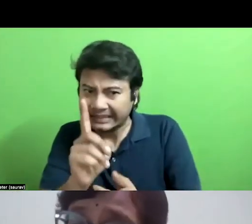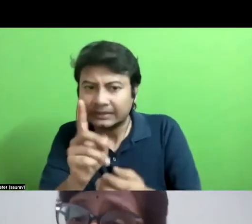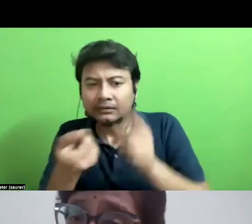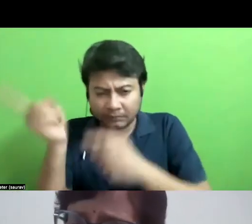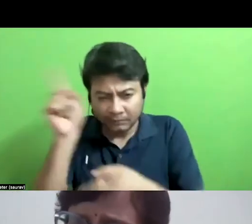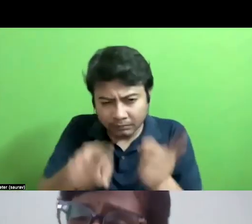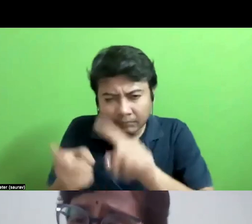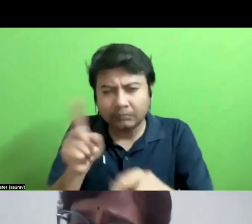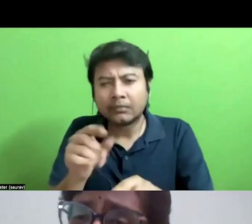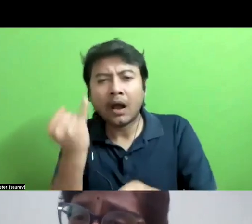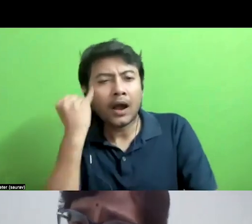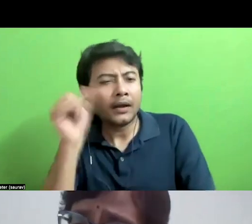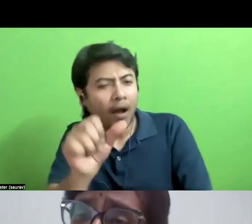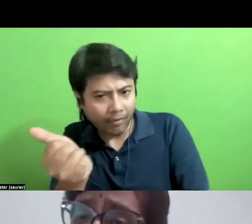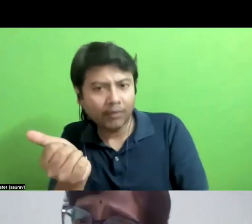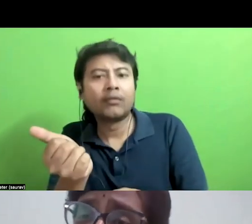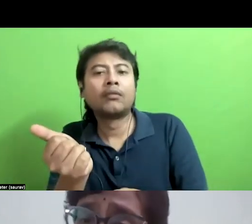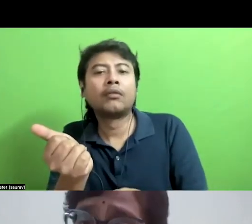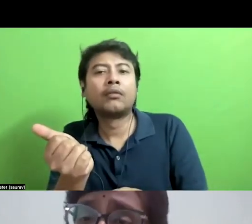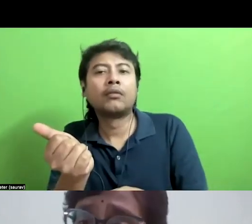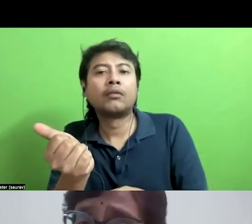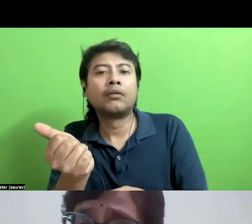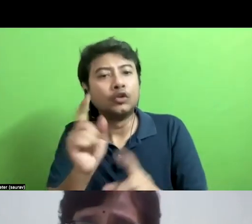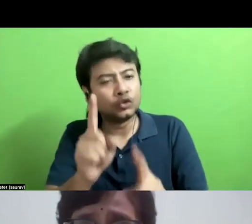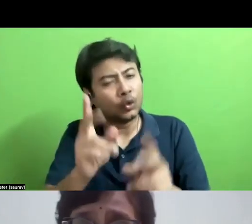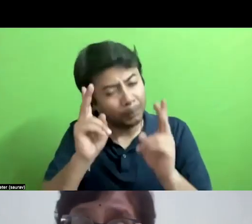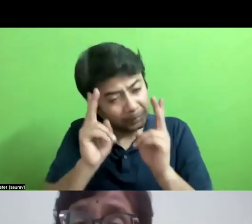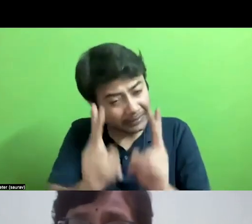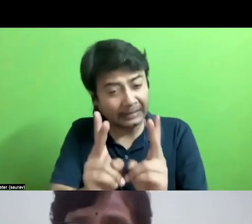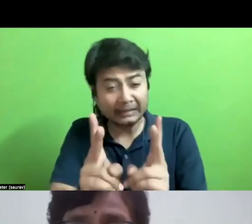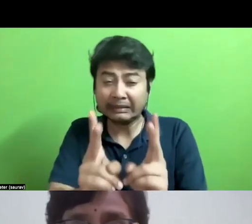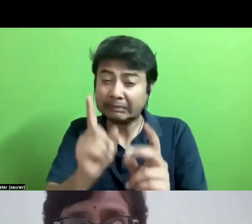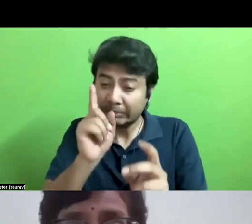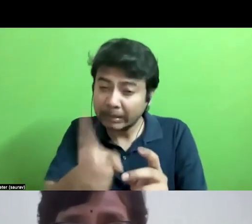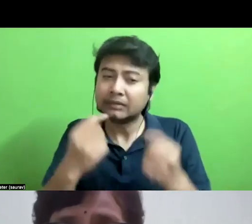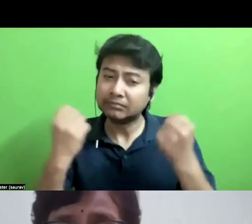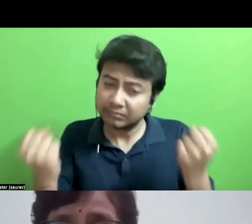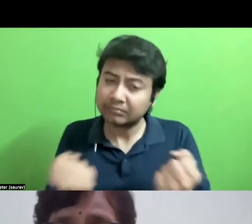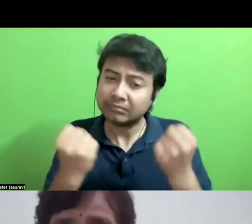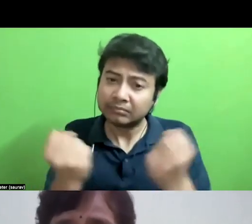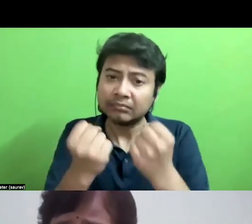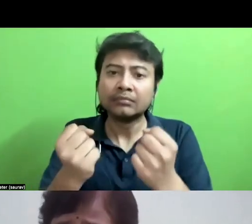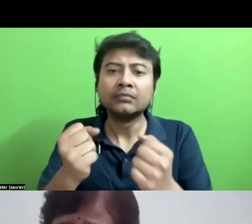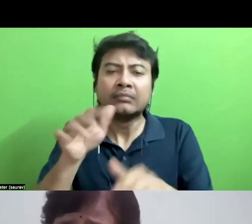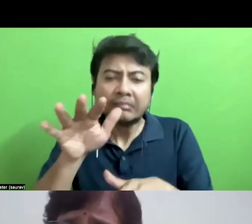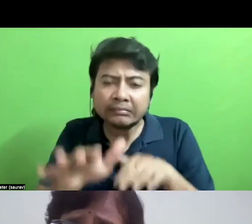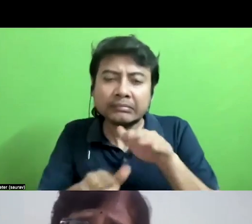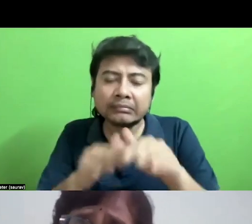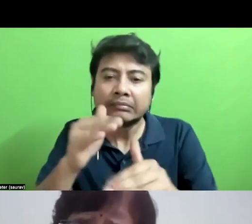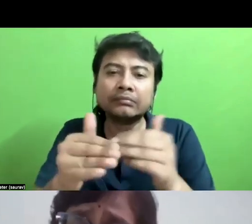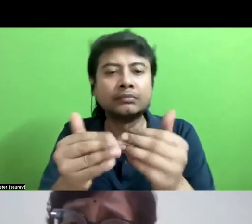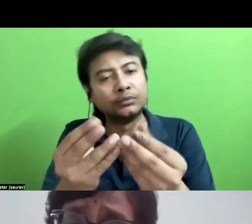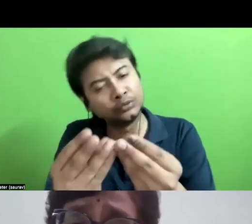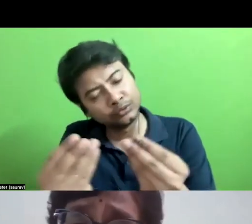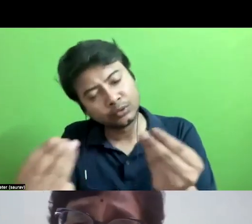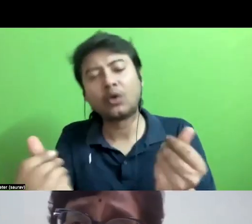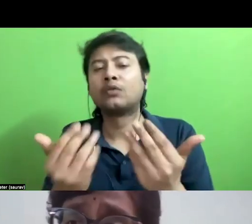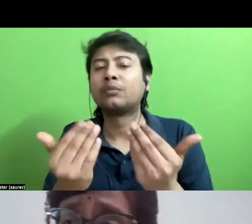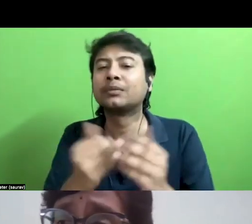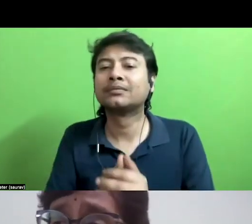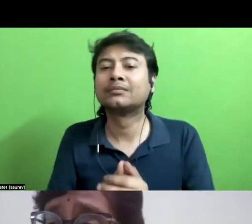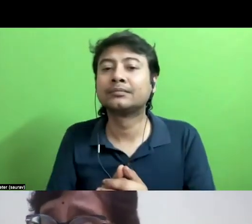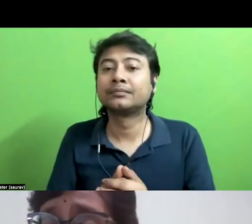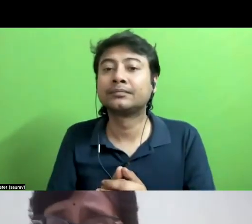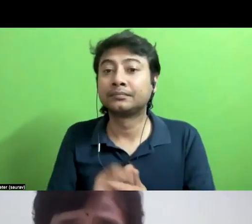learning together, and we will slowly solve this together. At Enable India, I think I want you to know a